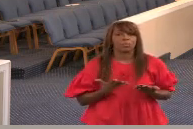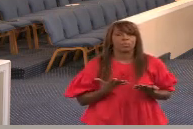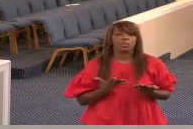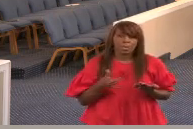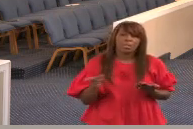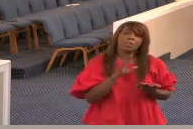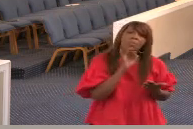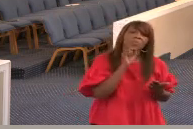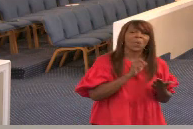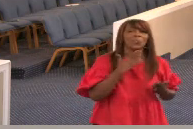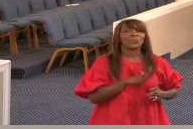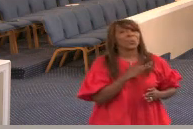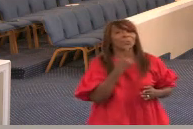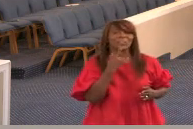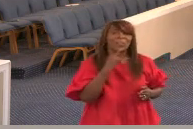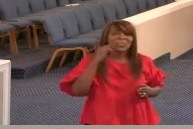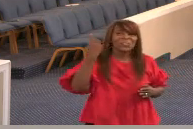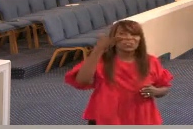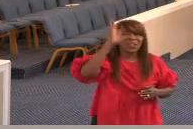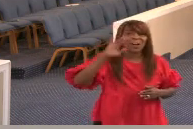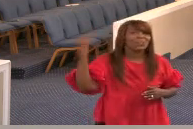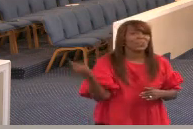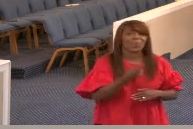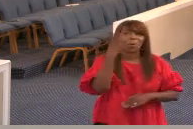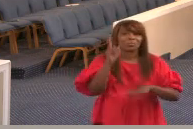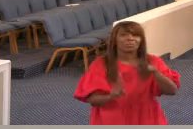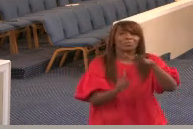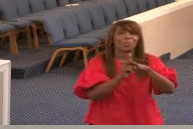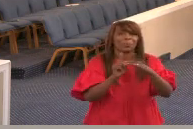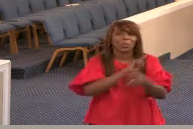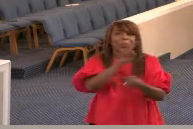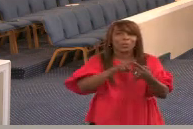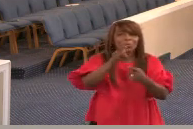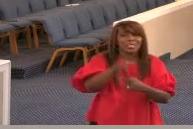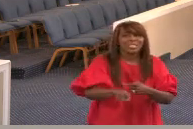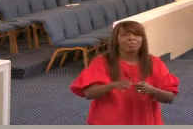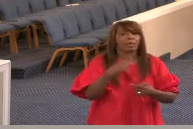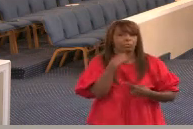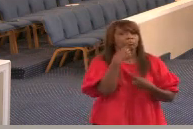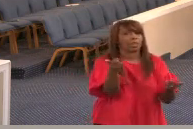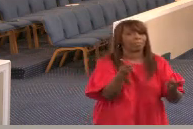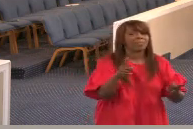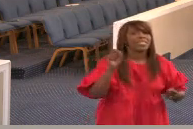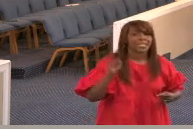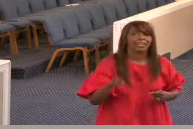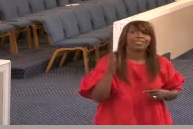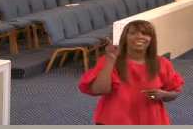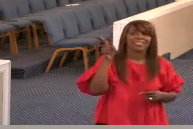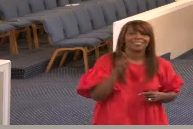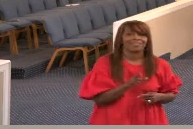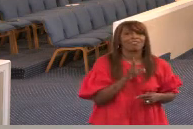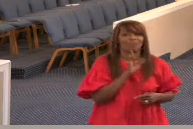There's an old song said he's an on-time God. And I want to tell you, yes, yes he is.